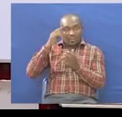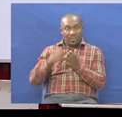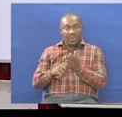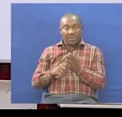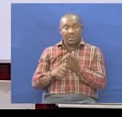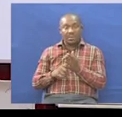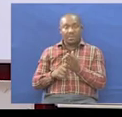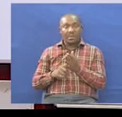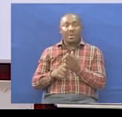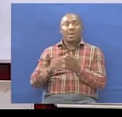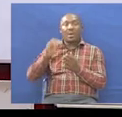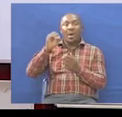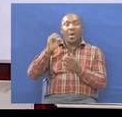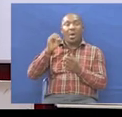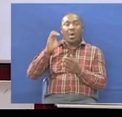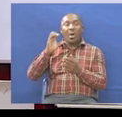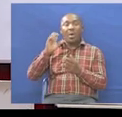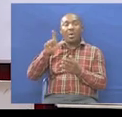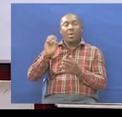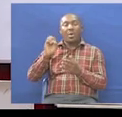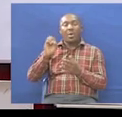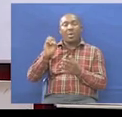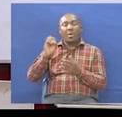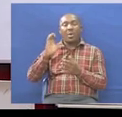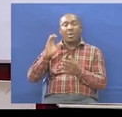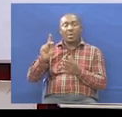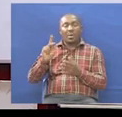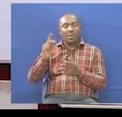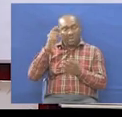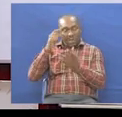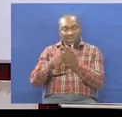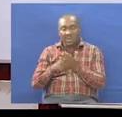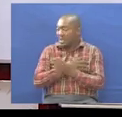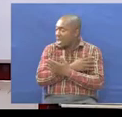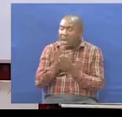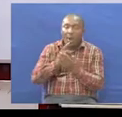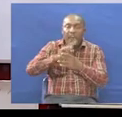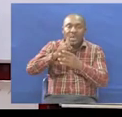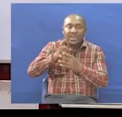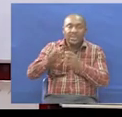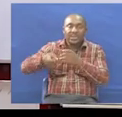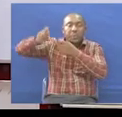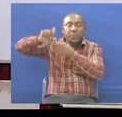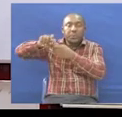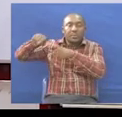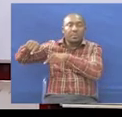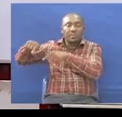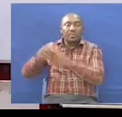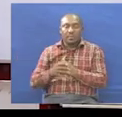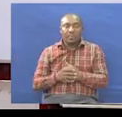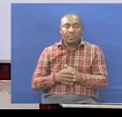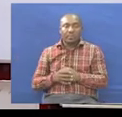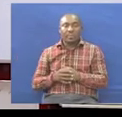zeros here means it is o'clock. It is o'clock. That means no minute has left or passed